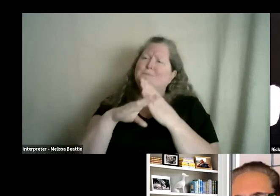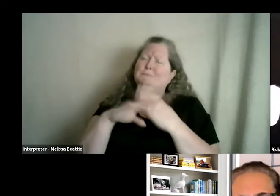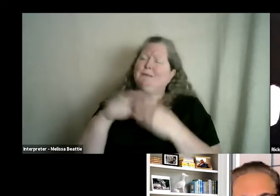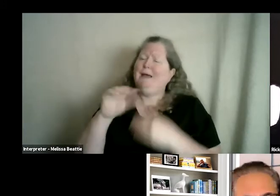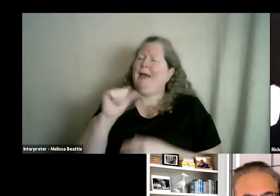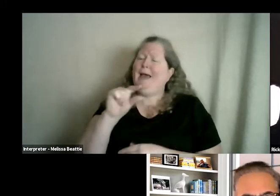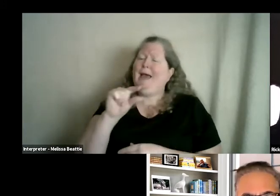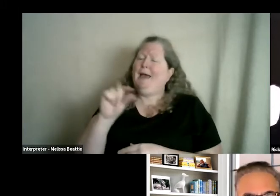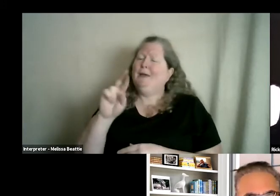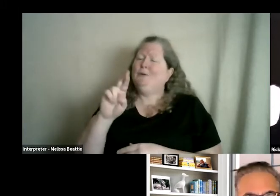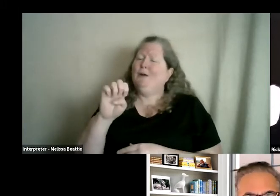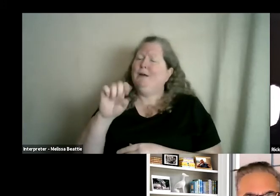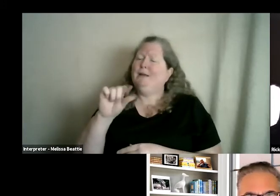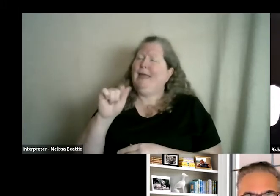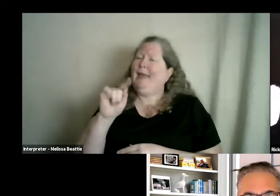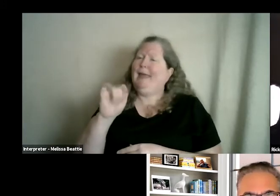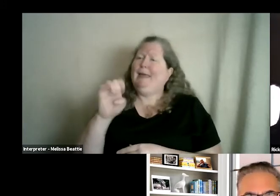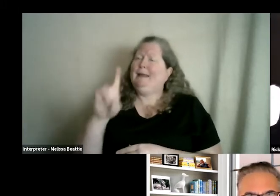It's like